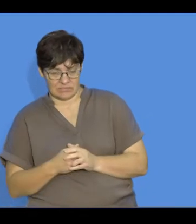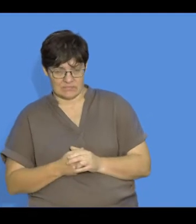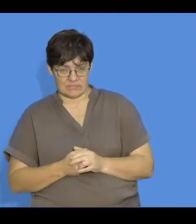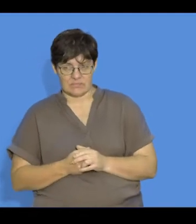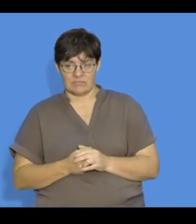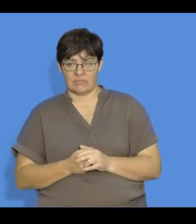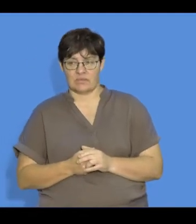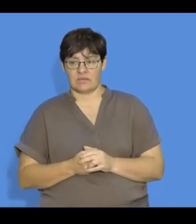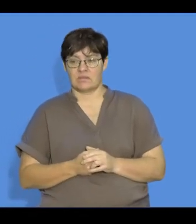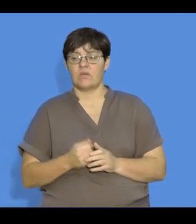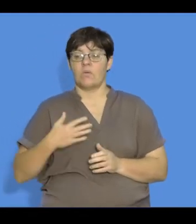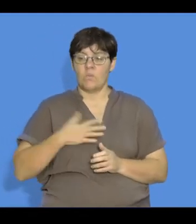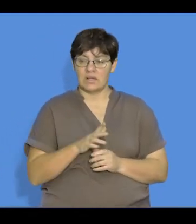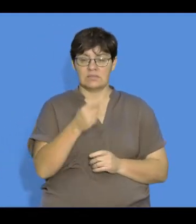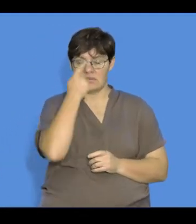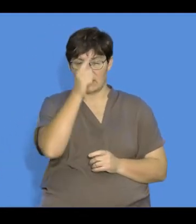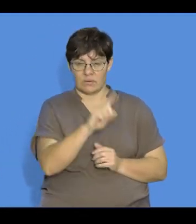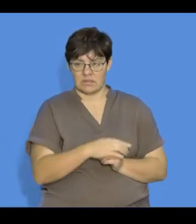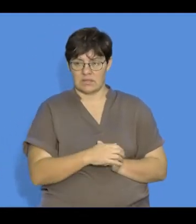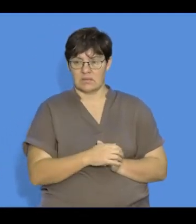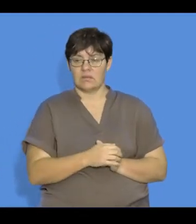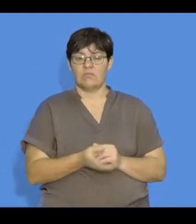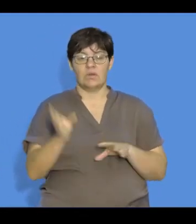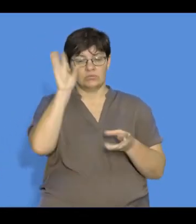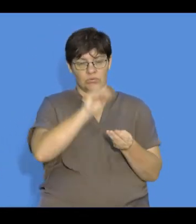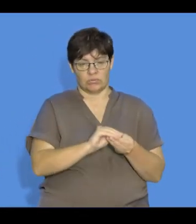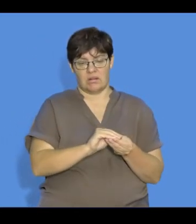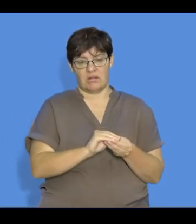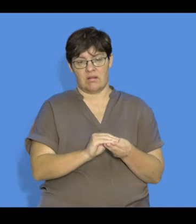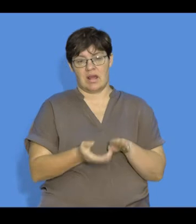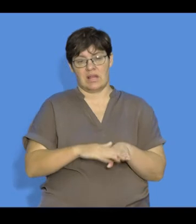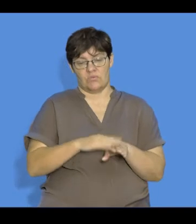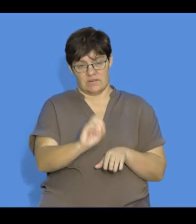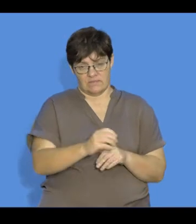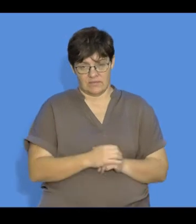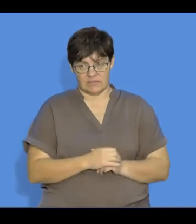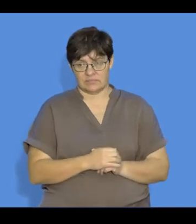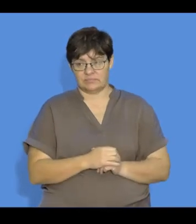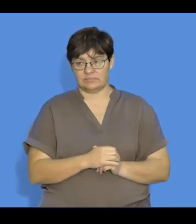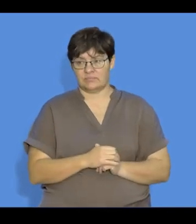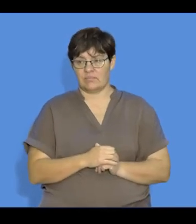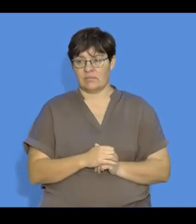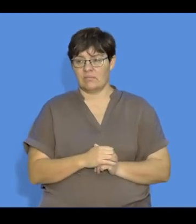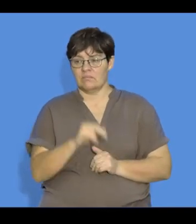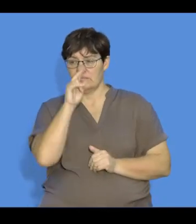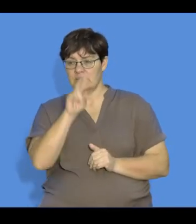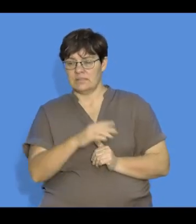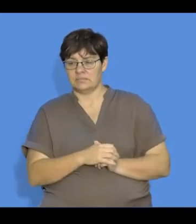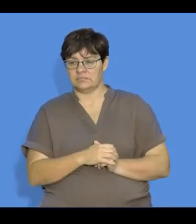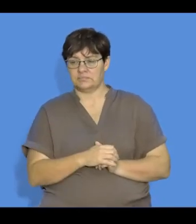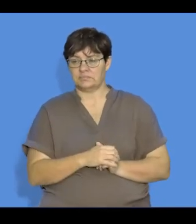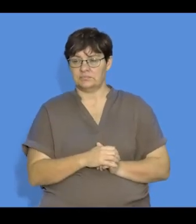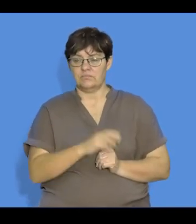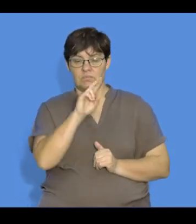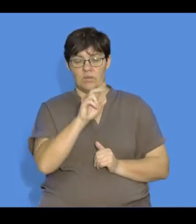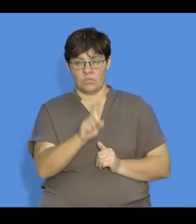So the current through the cell, would want to also think of it in terms of the total current. Right. So here's a simple example. You